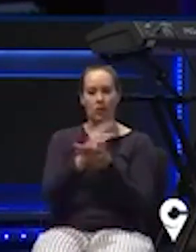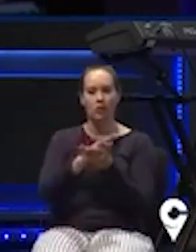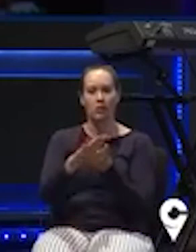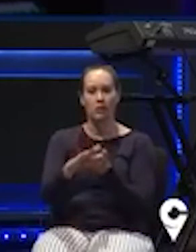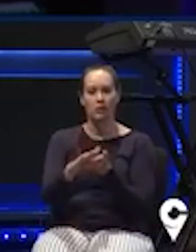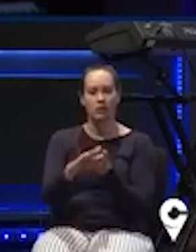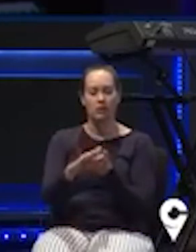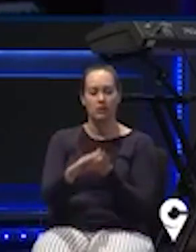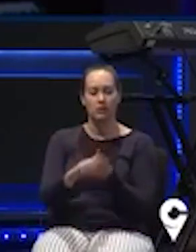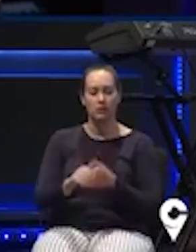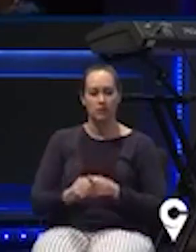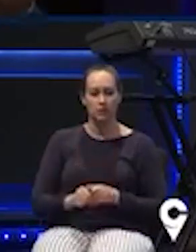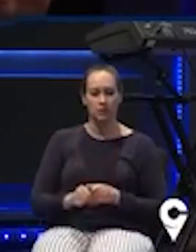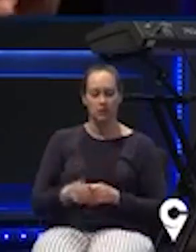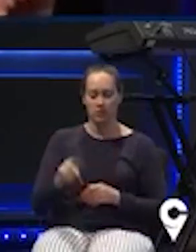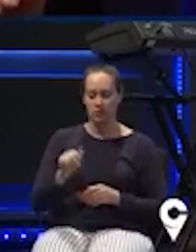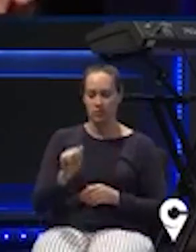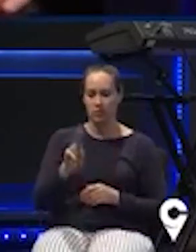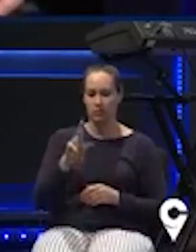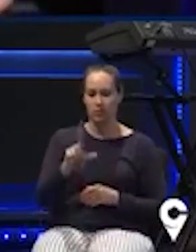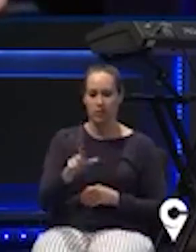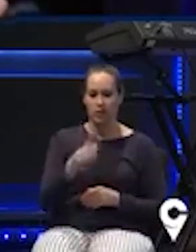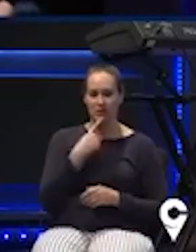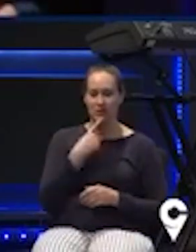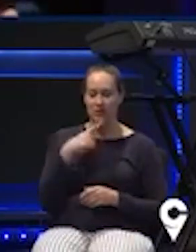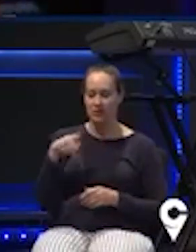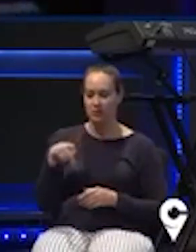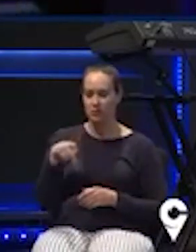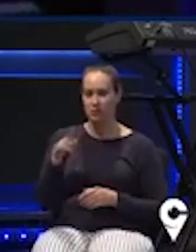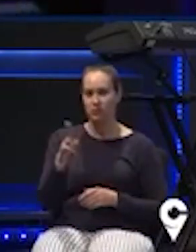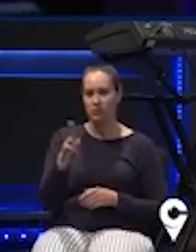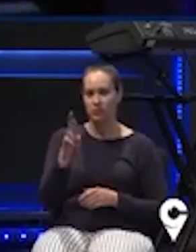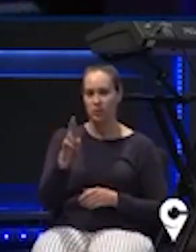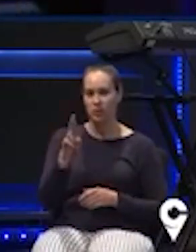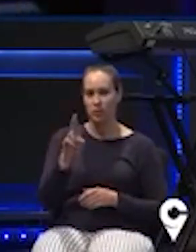us the absolute opposite when he says pure.